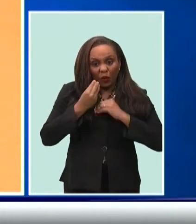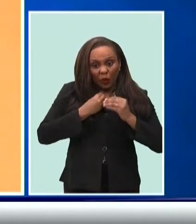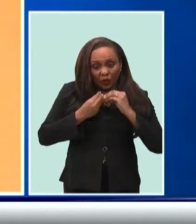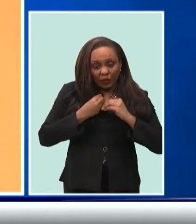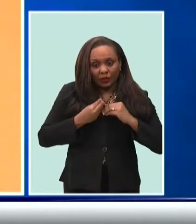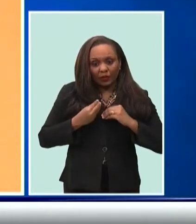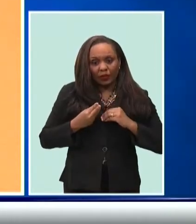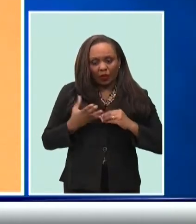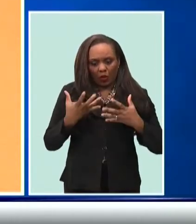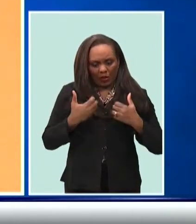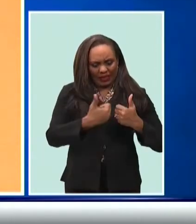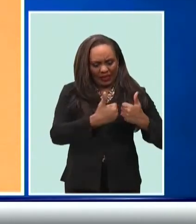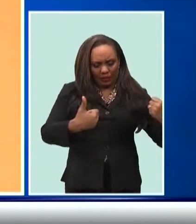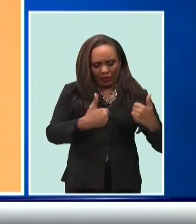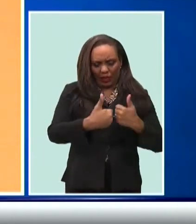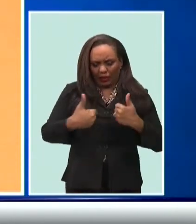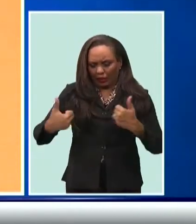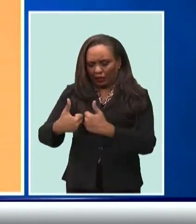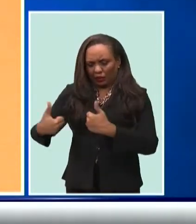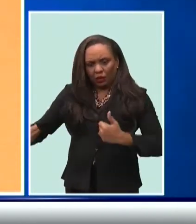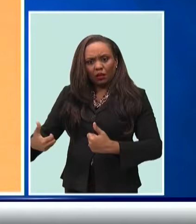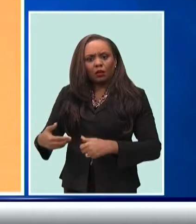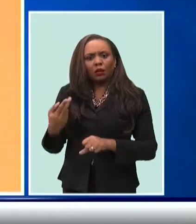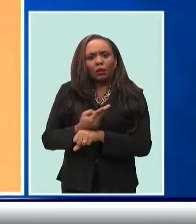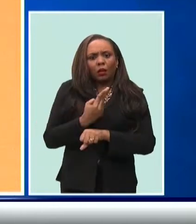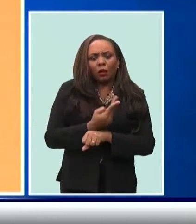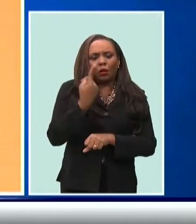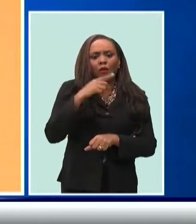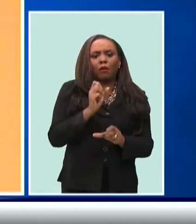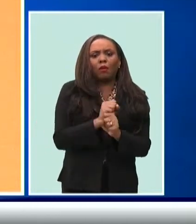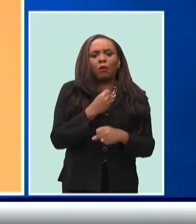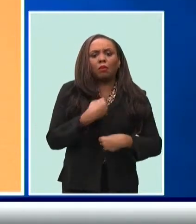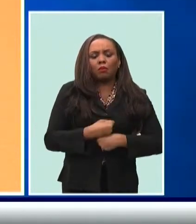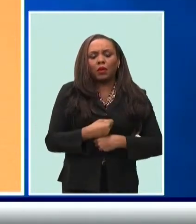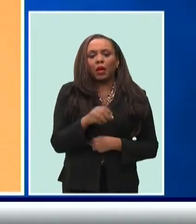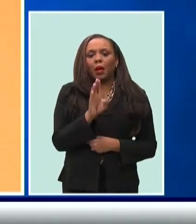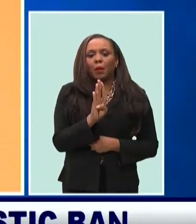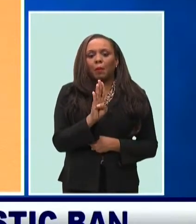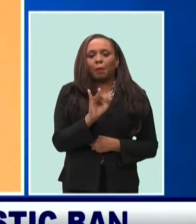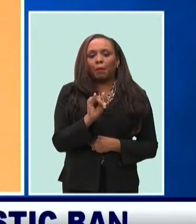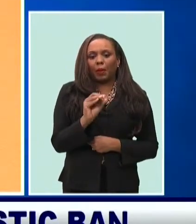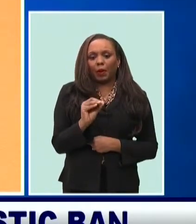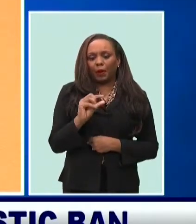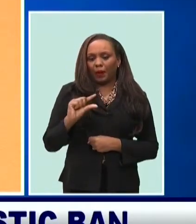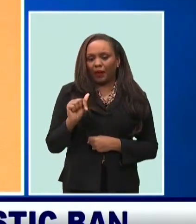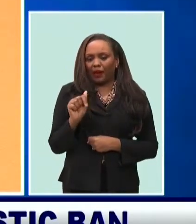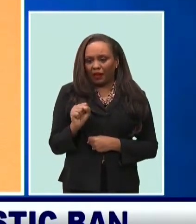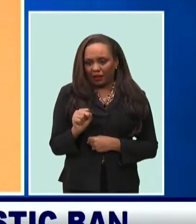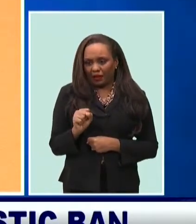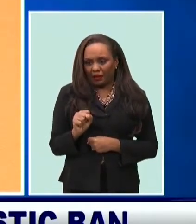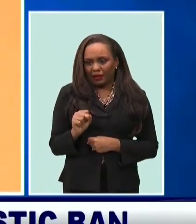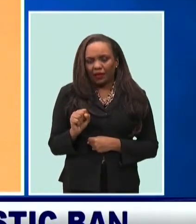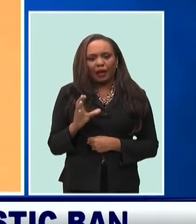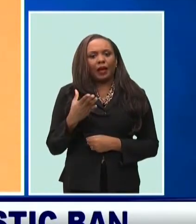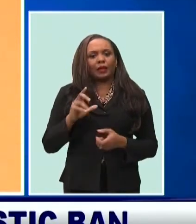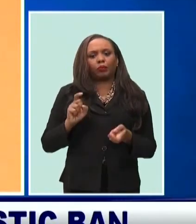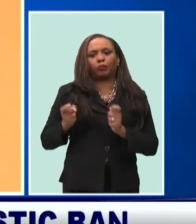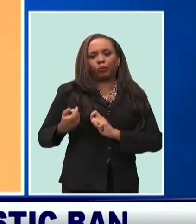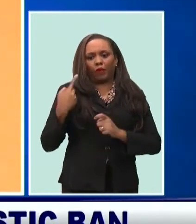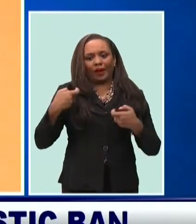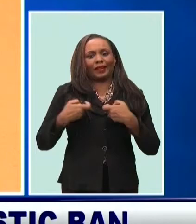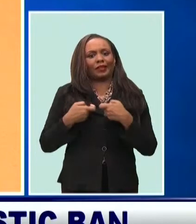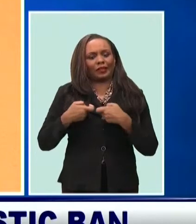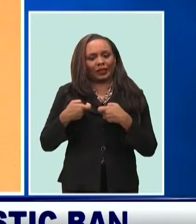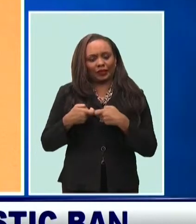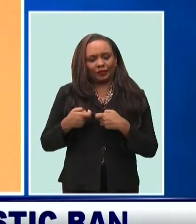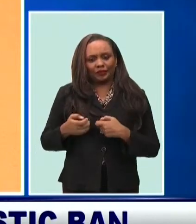that separated stuff and use it to produce biogas and then produce 1 megawatt of electricity. So basically